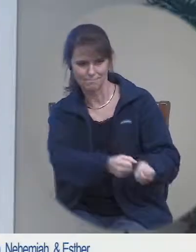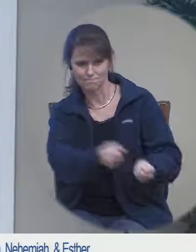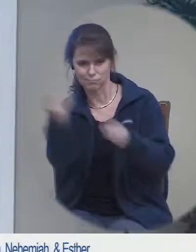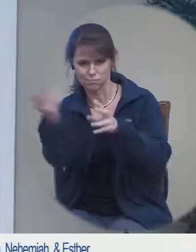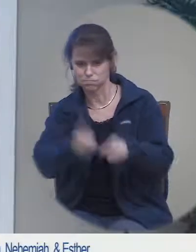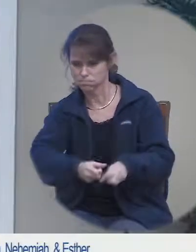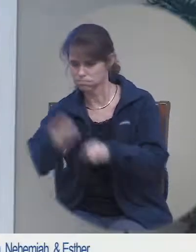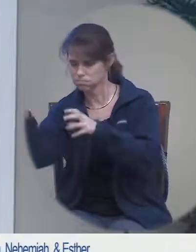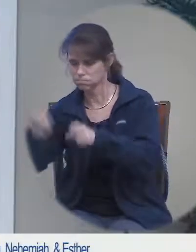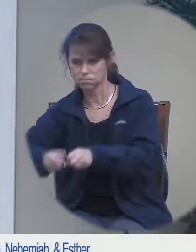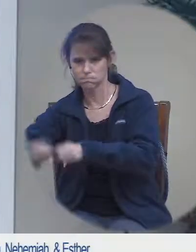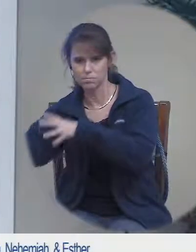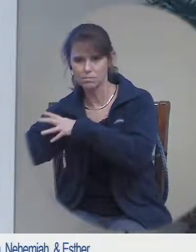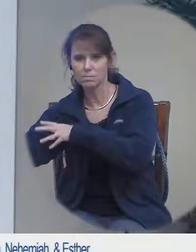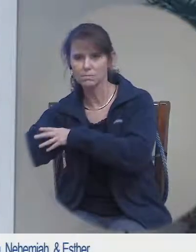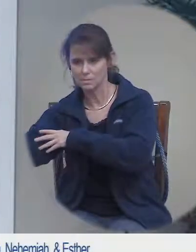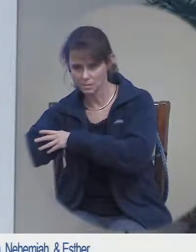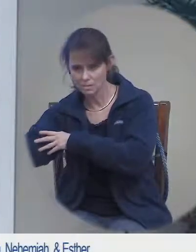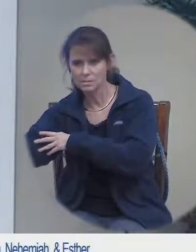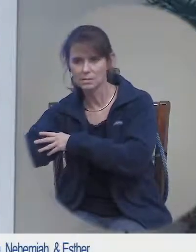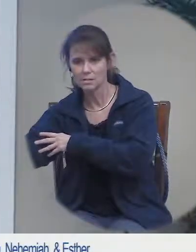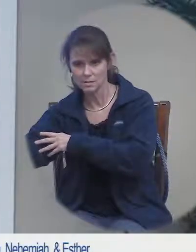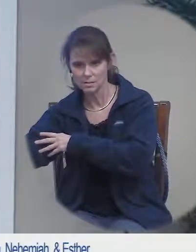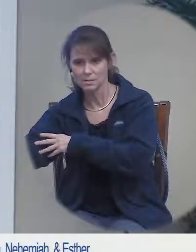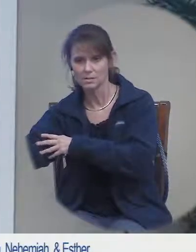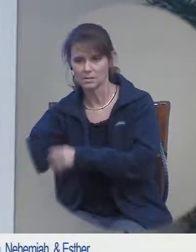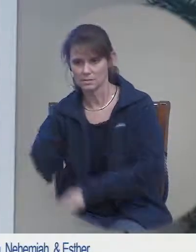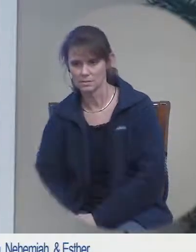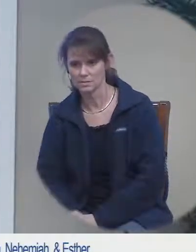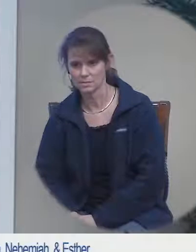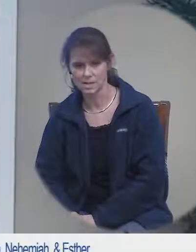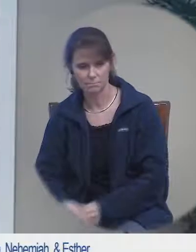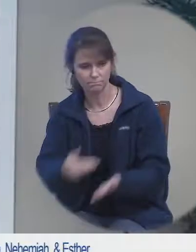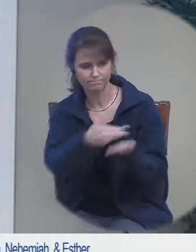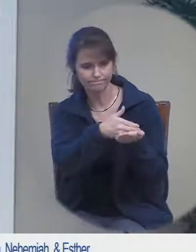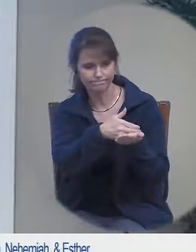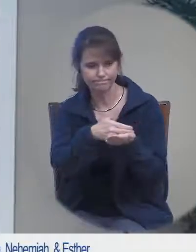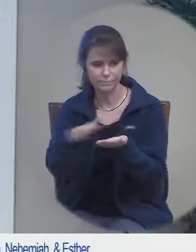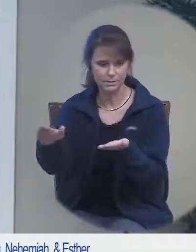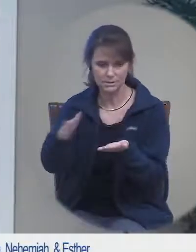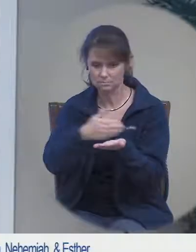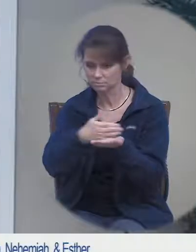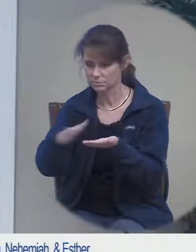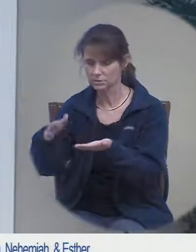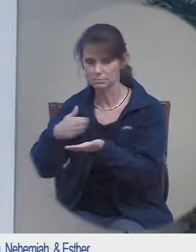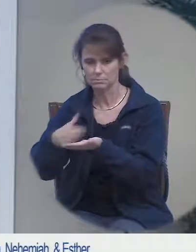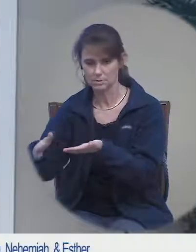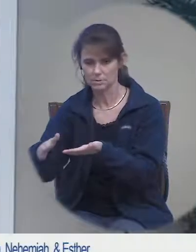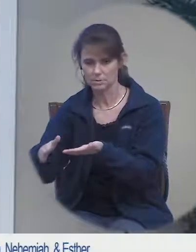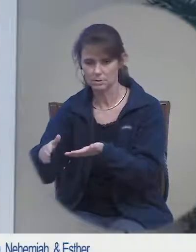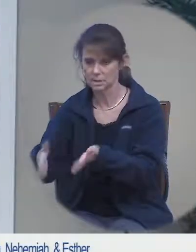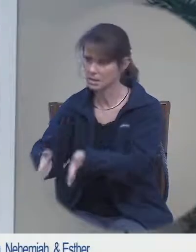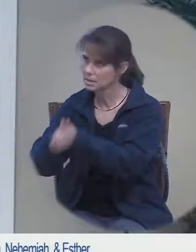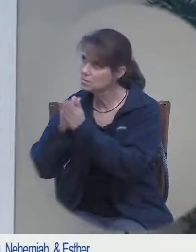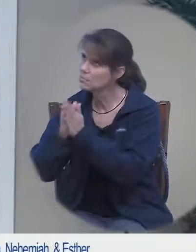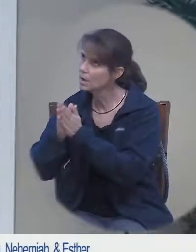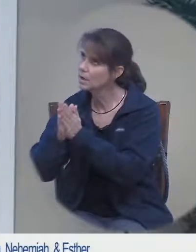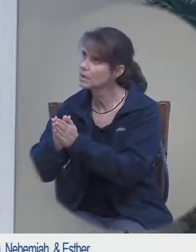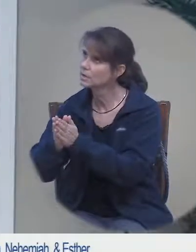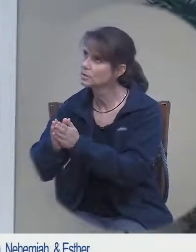I arranged for the supply of wood at the appointed times and for the first fruits. Remember me, O my God, for